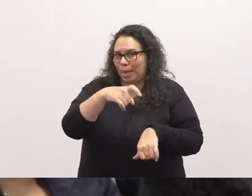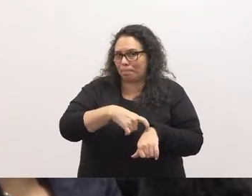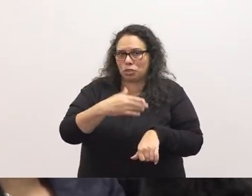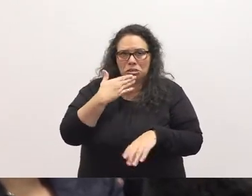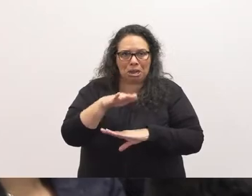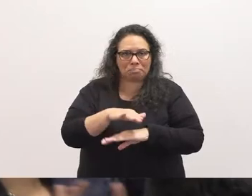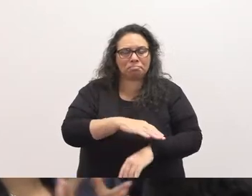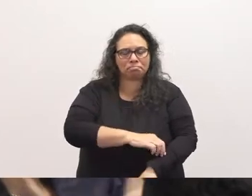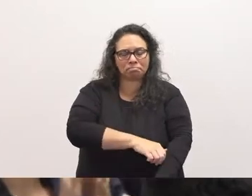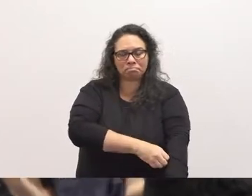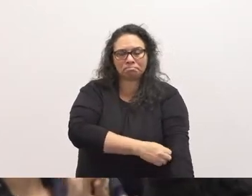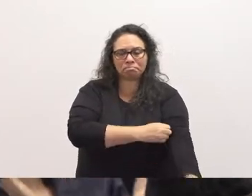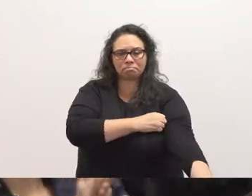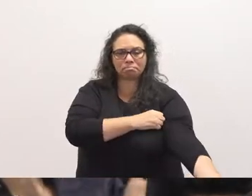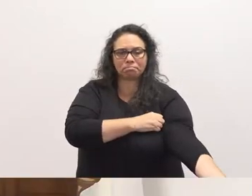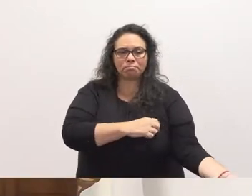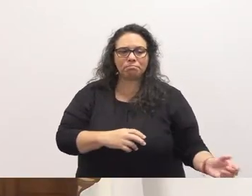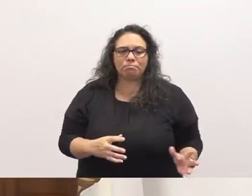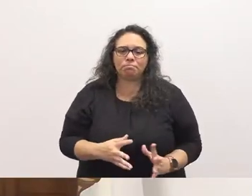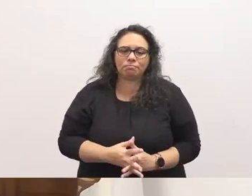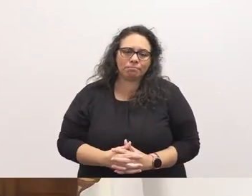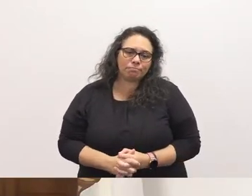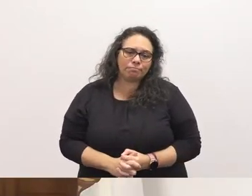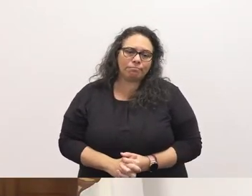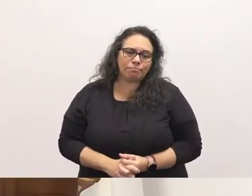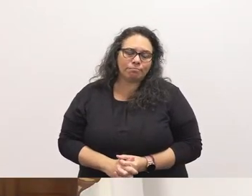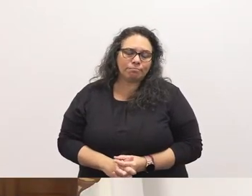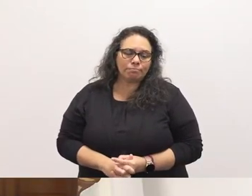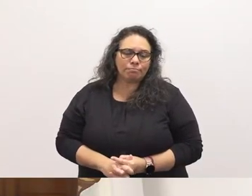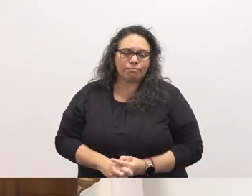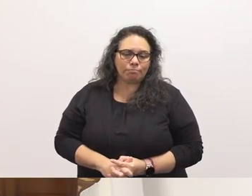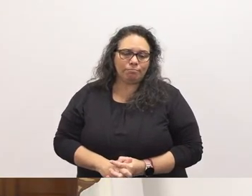night. Thank you.